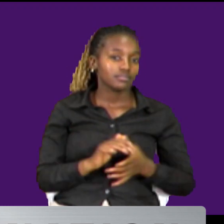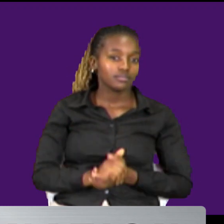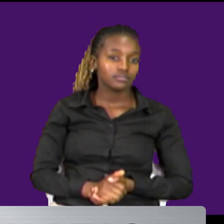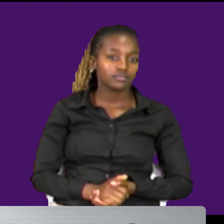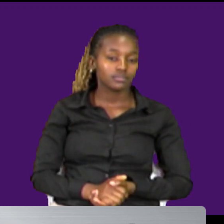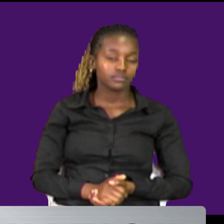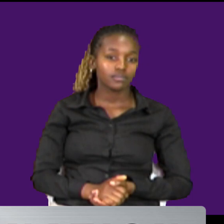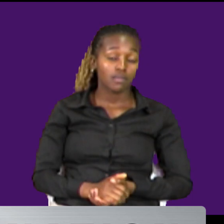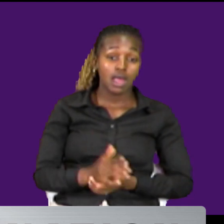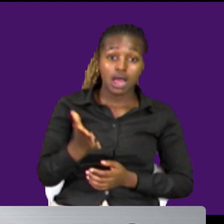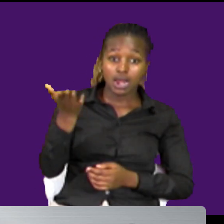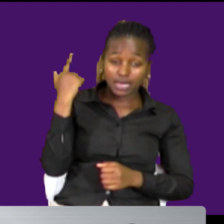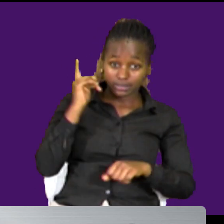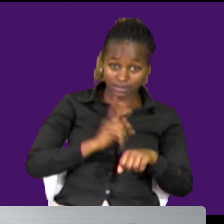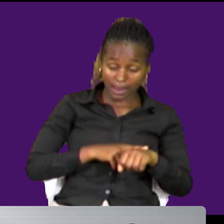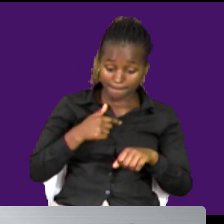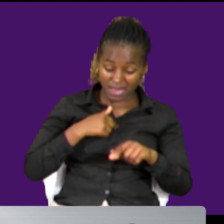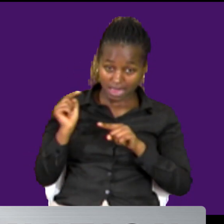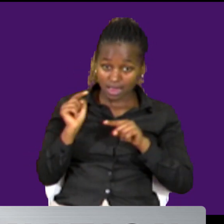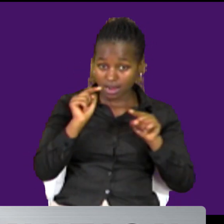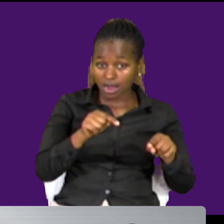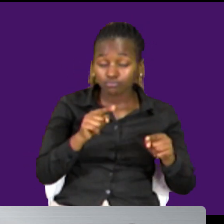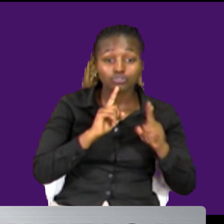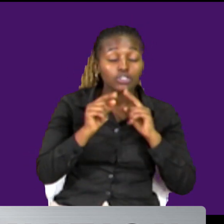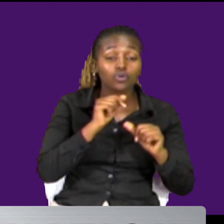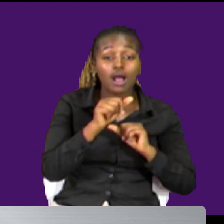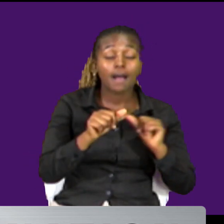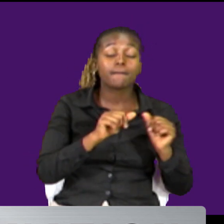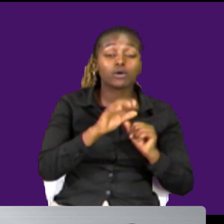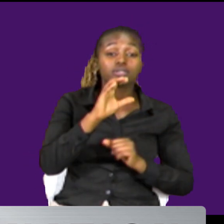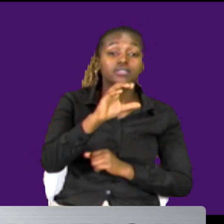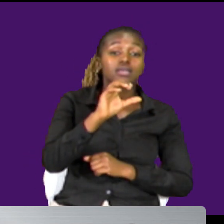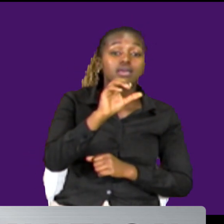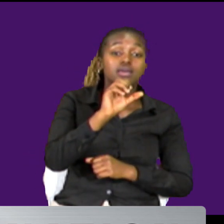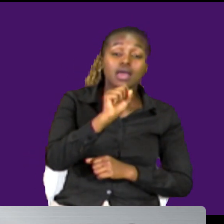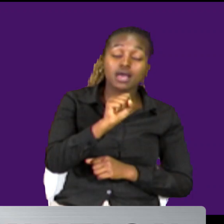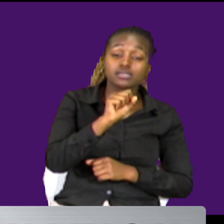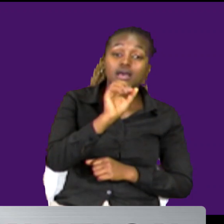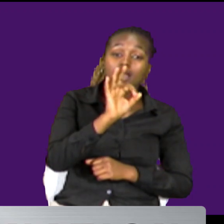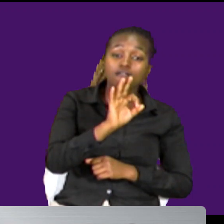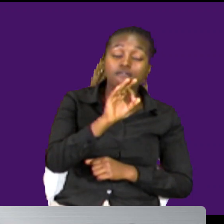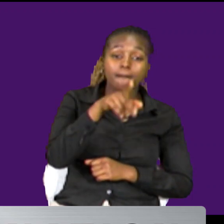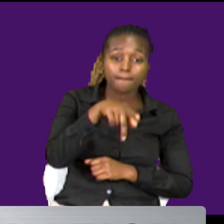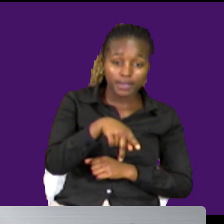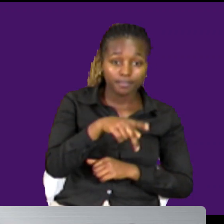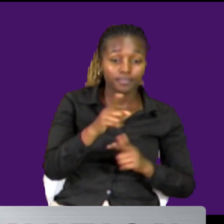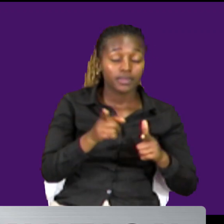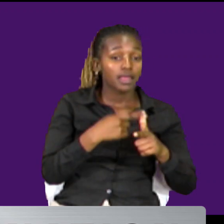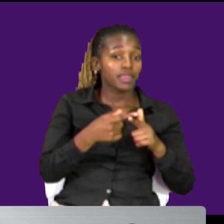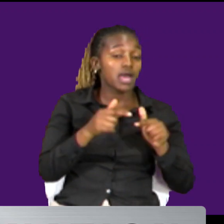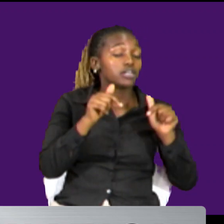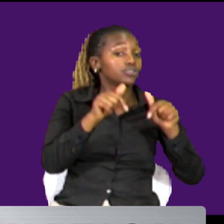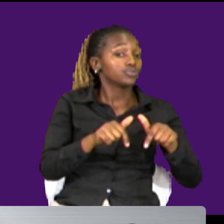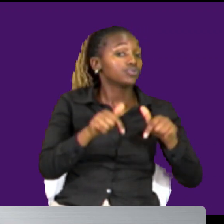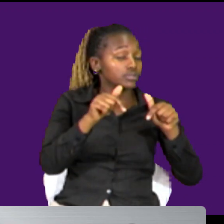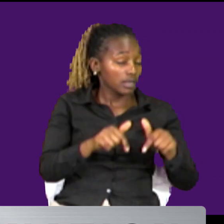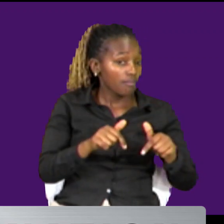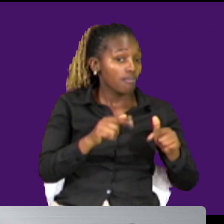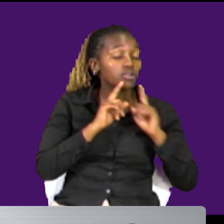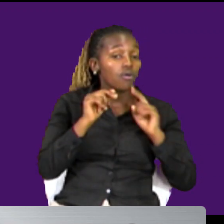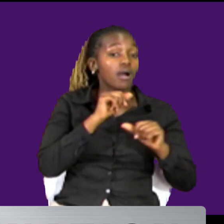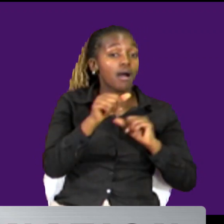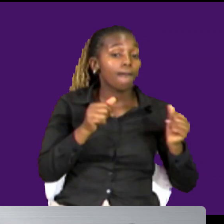the last time I was here, we were talking about a paper called CFSP. Yes. Today, we may be County talking Fiscal strategy Strategy